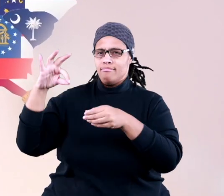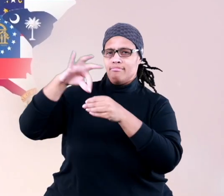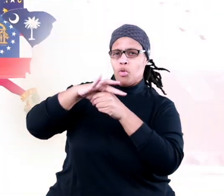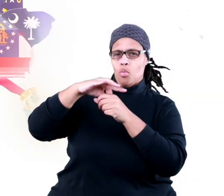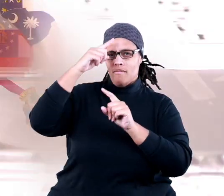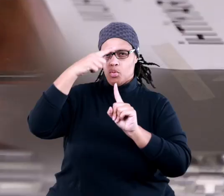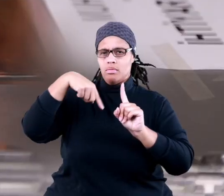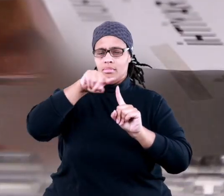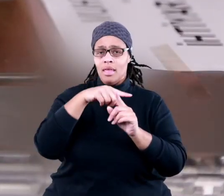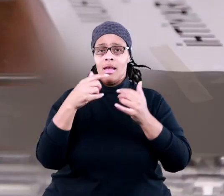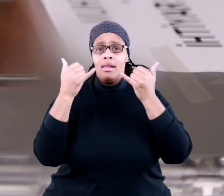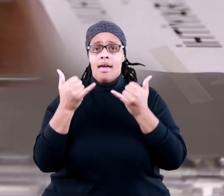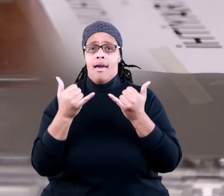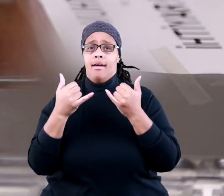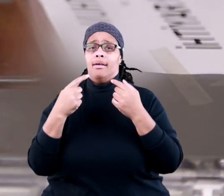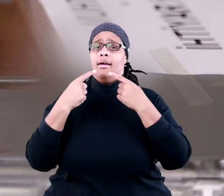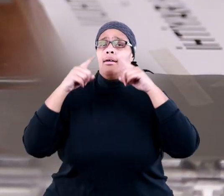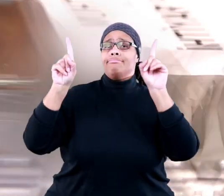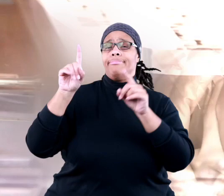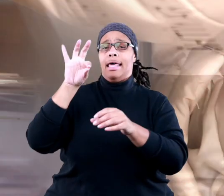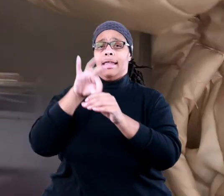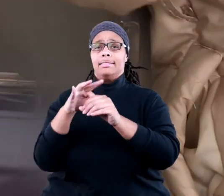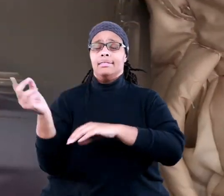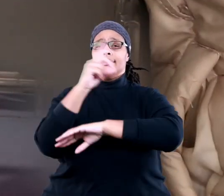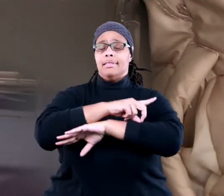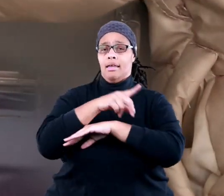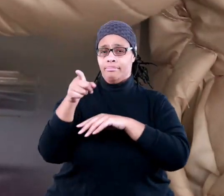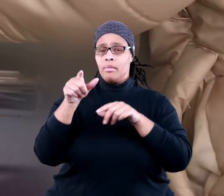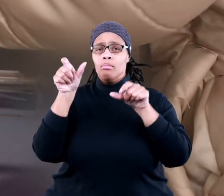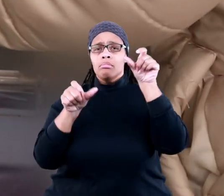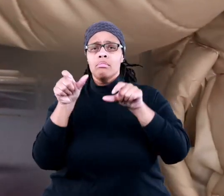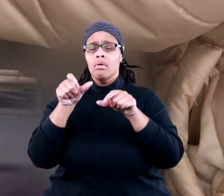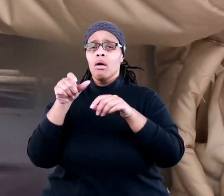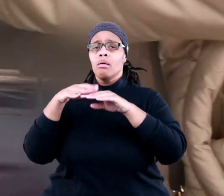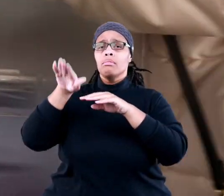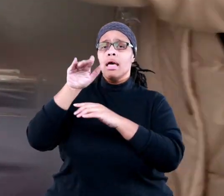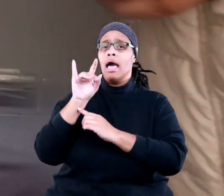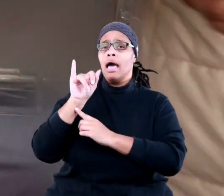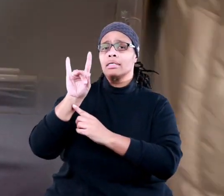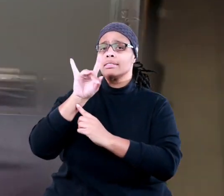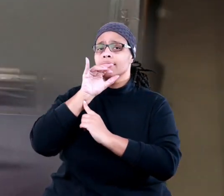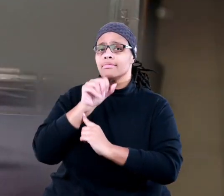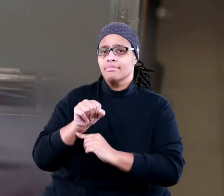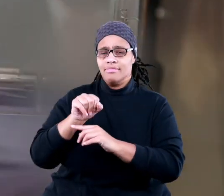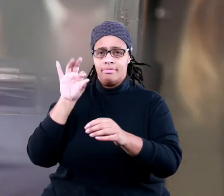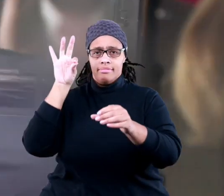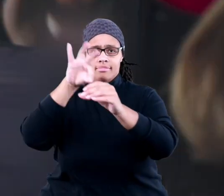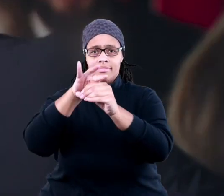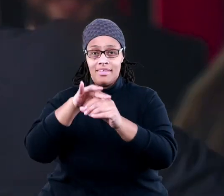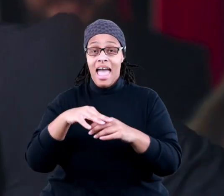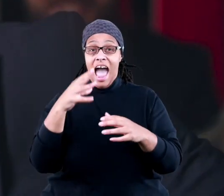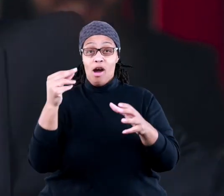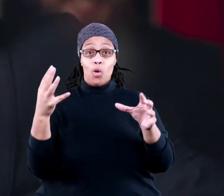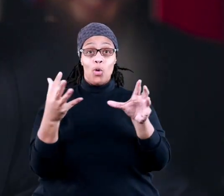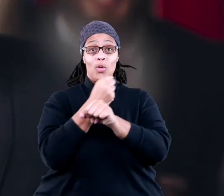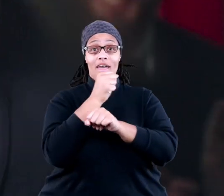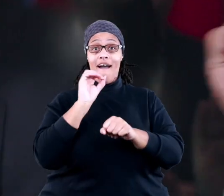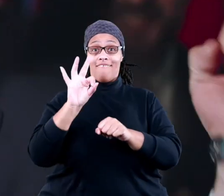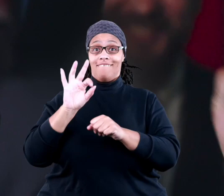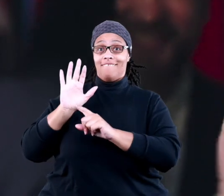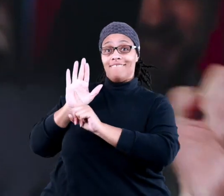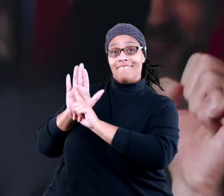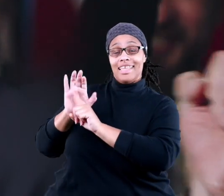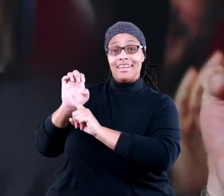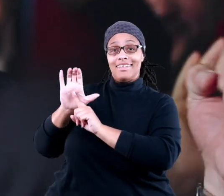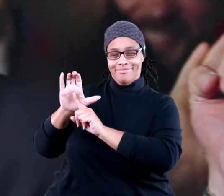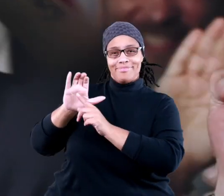for them. Then, on election day, people over 18 cast their votes in each state, and the winner of the